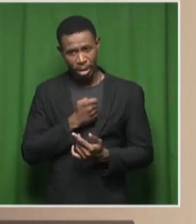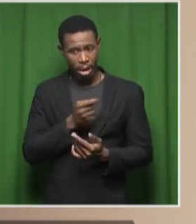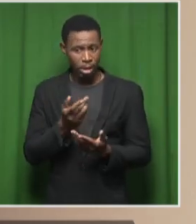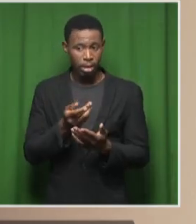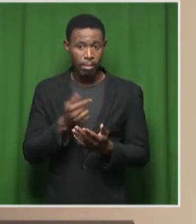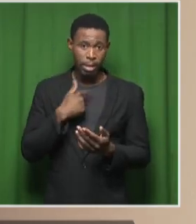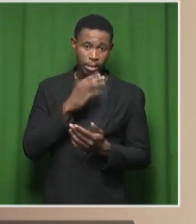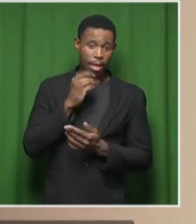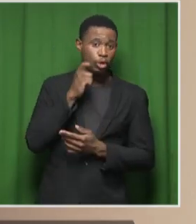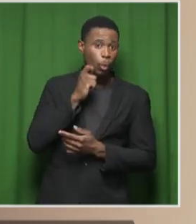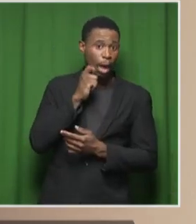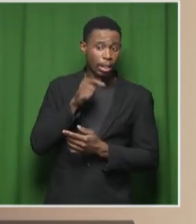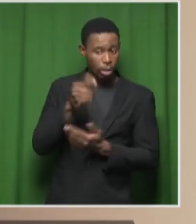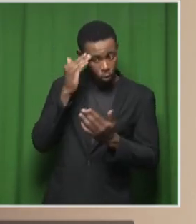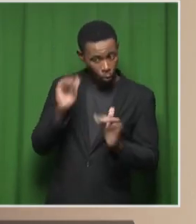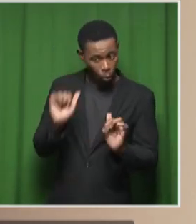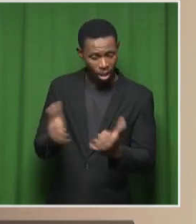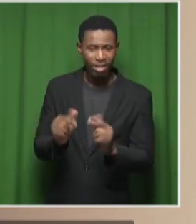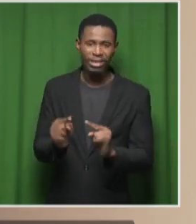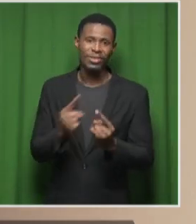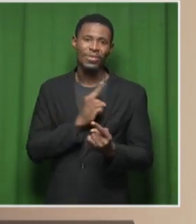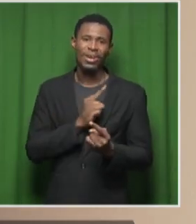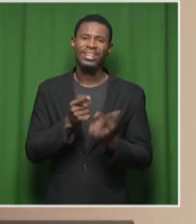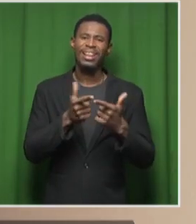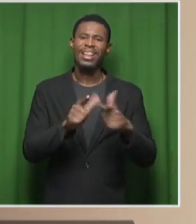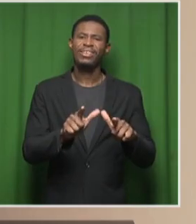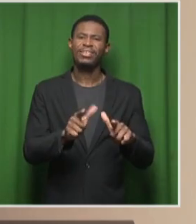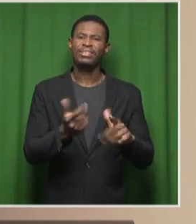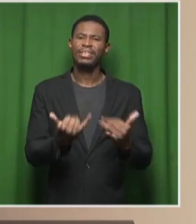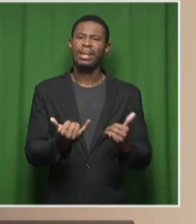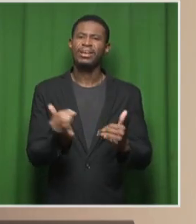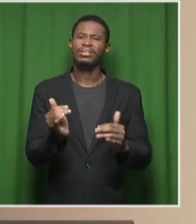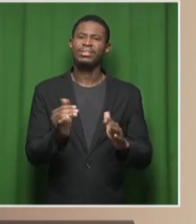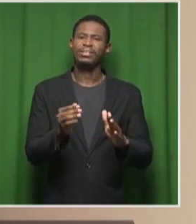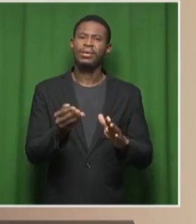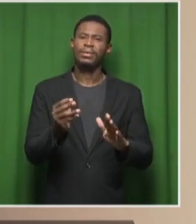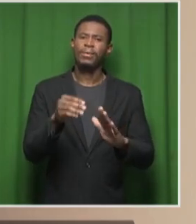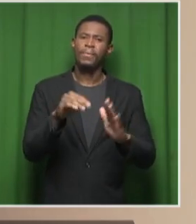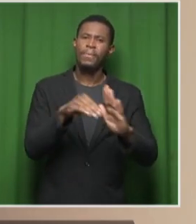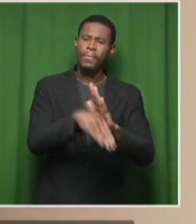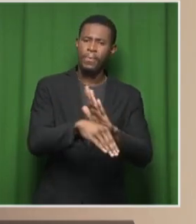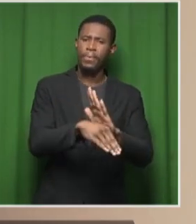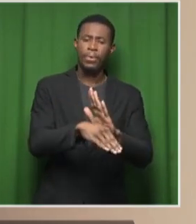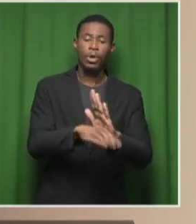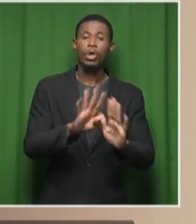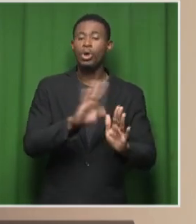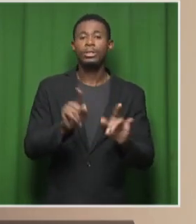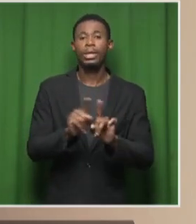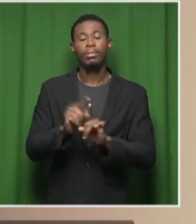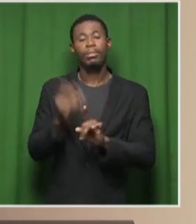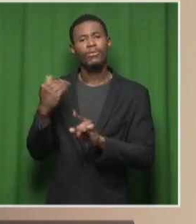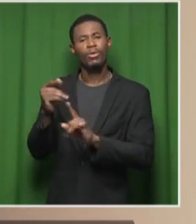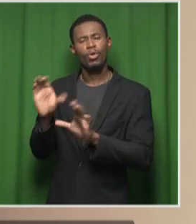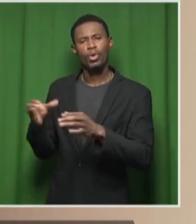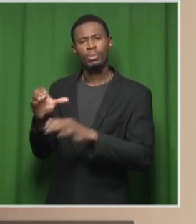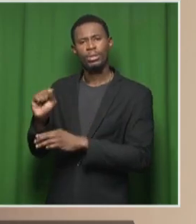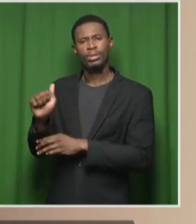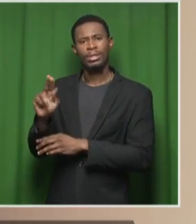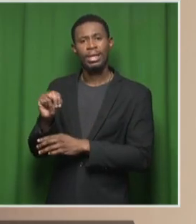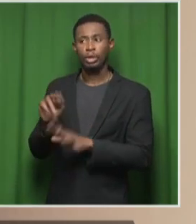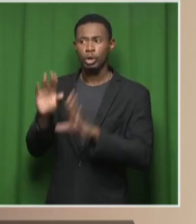because the language is dying. It might not be like the son who were forced to stop speaking their language because of